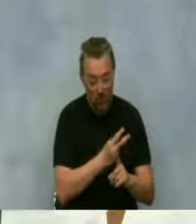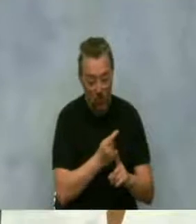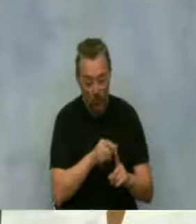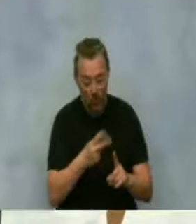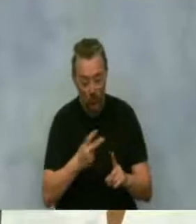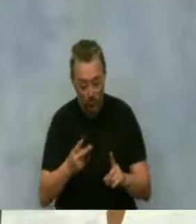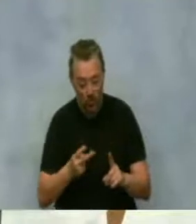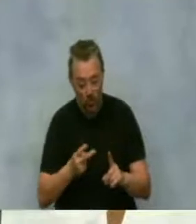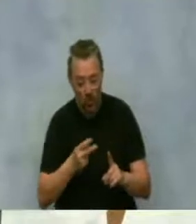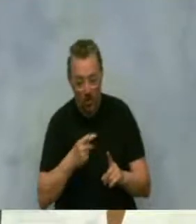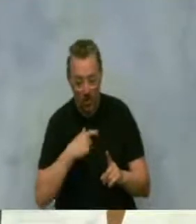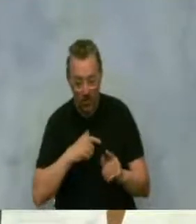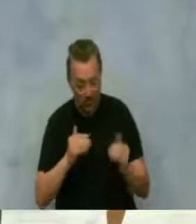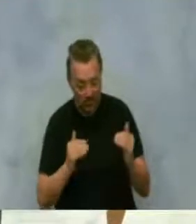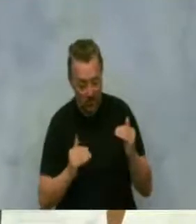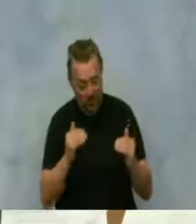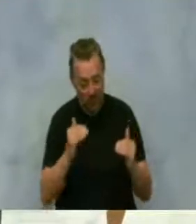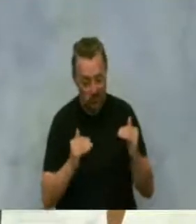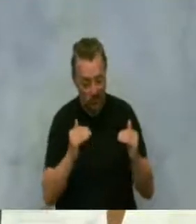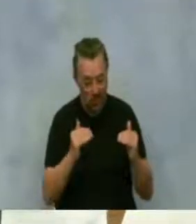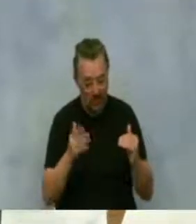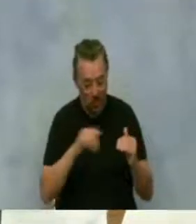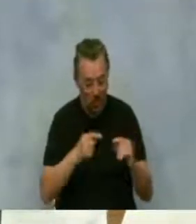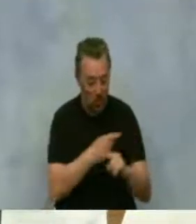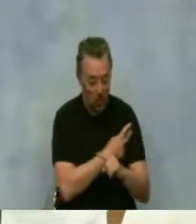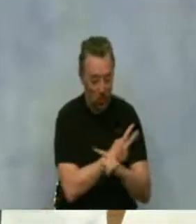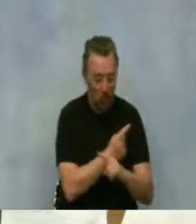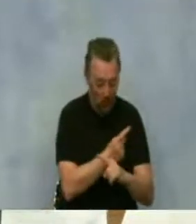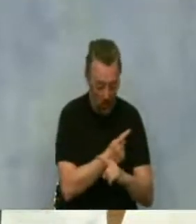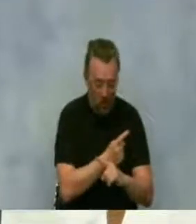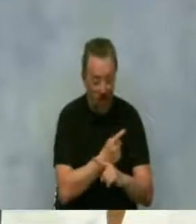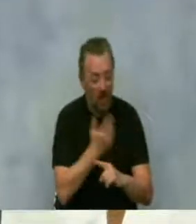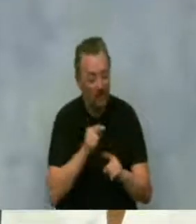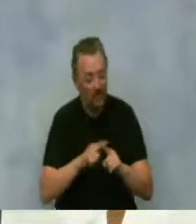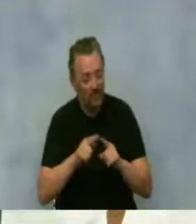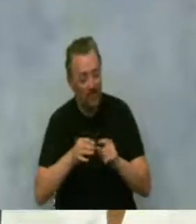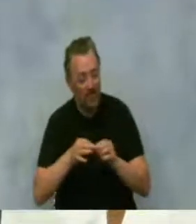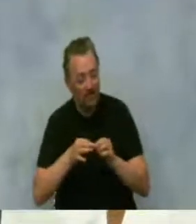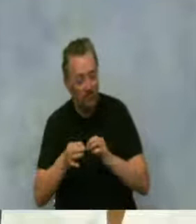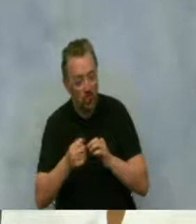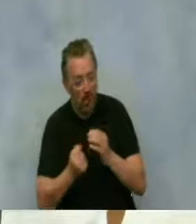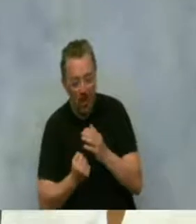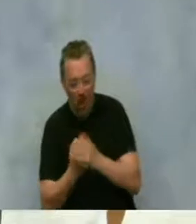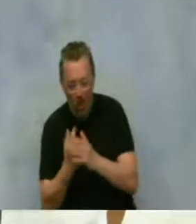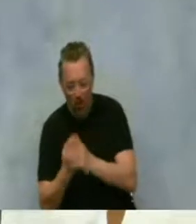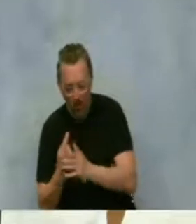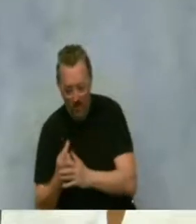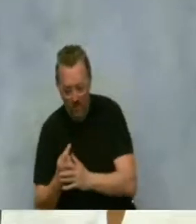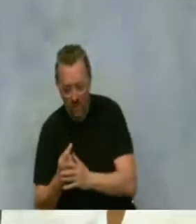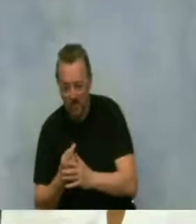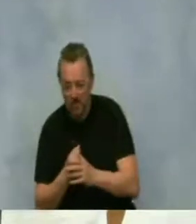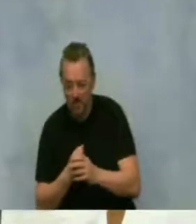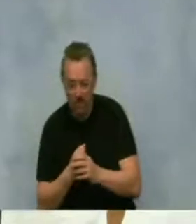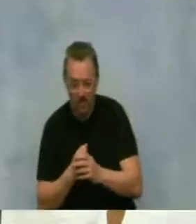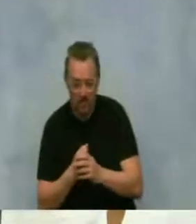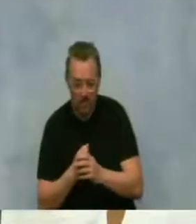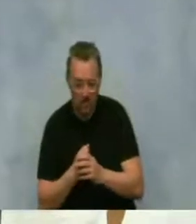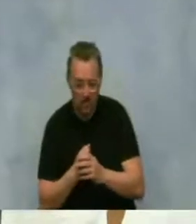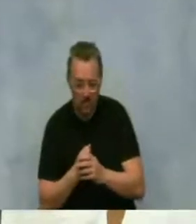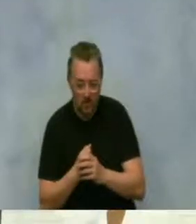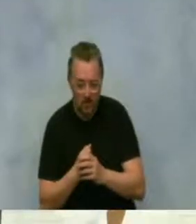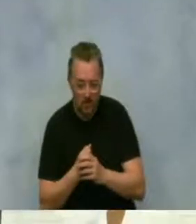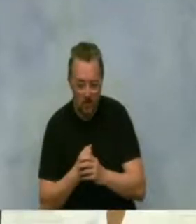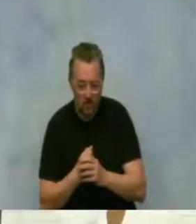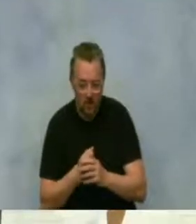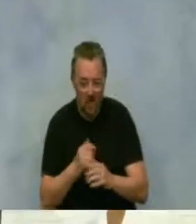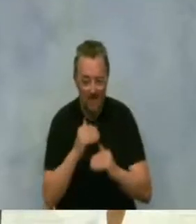on 6 April 21 and set out the measures and outcomes that would be managed and delivered by the resource over that financial year.